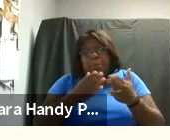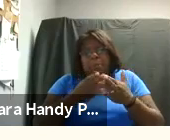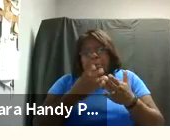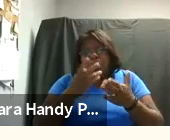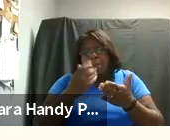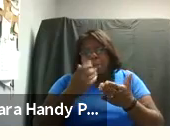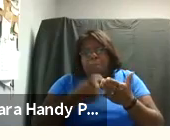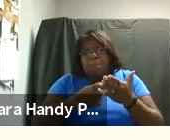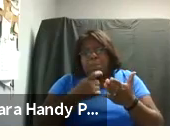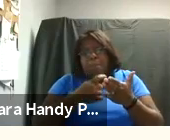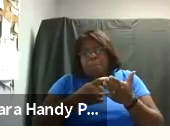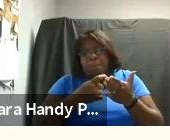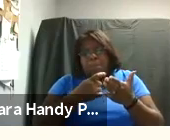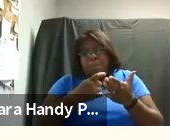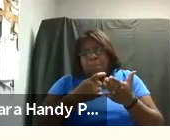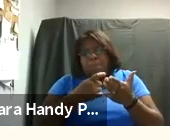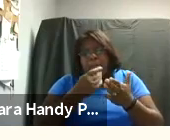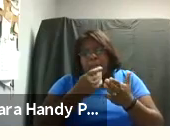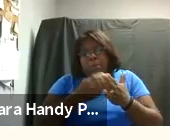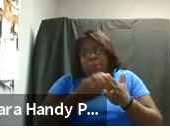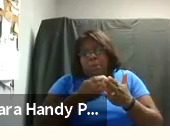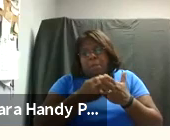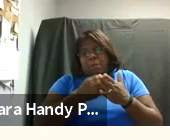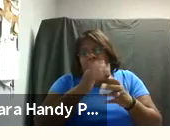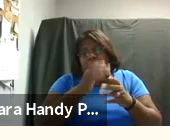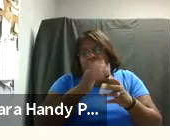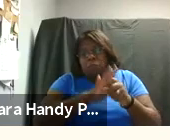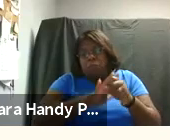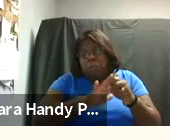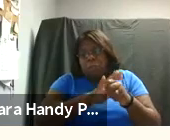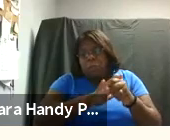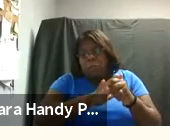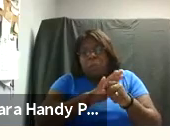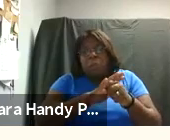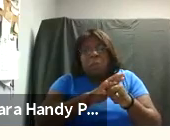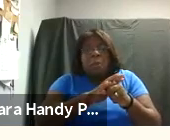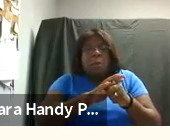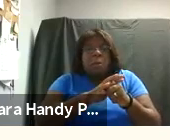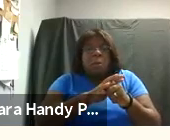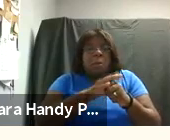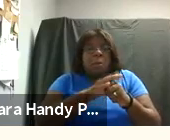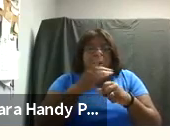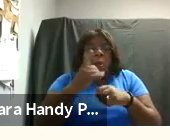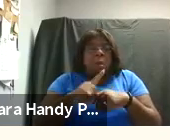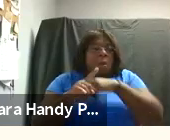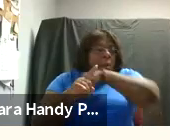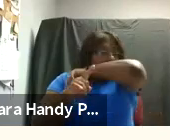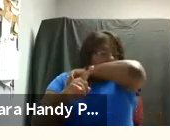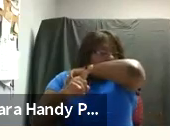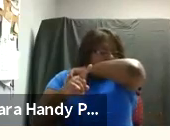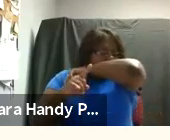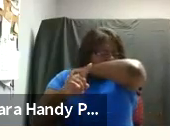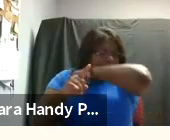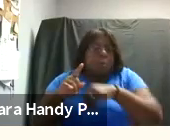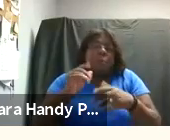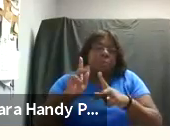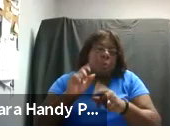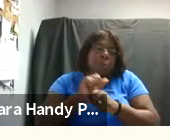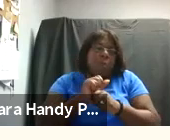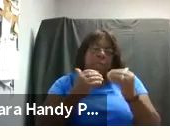incentivize people to work in more rural areas, maybe limiting it to something like DARS clients that are in waivers, so it's not such a huge